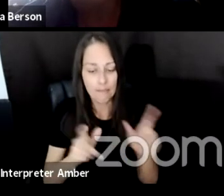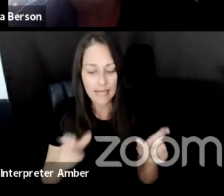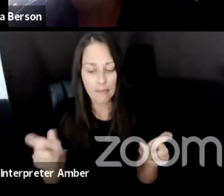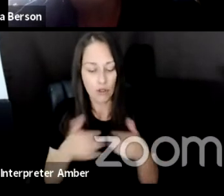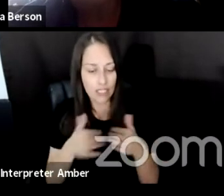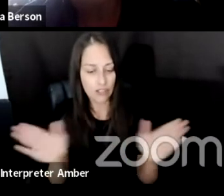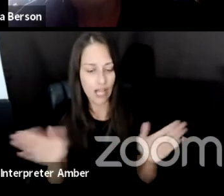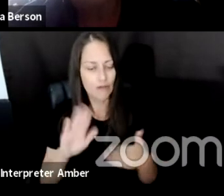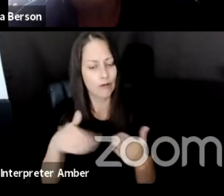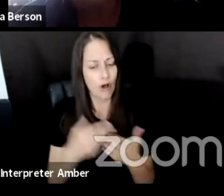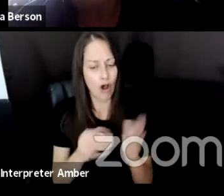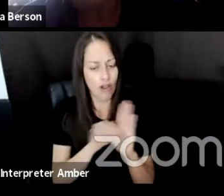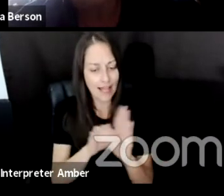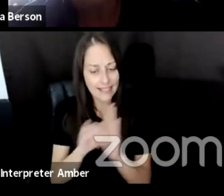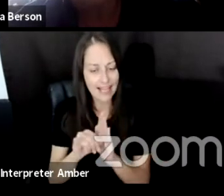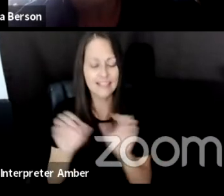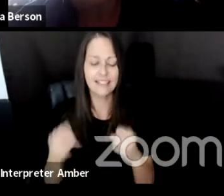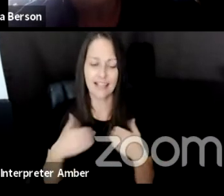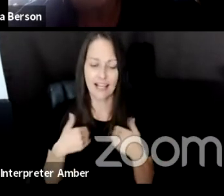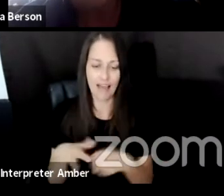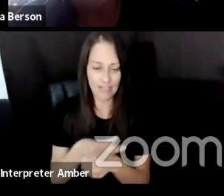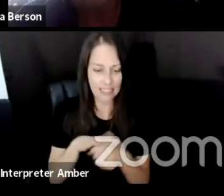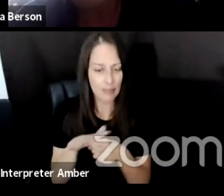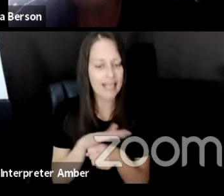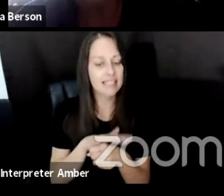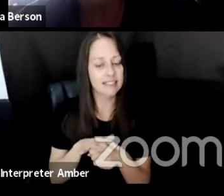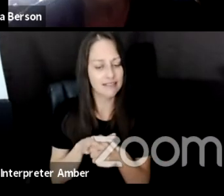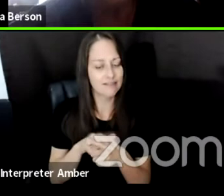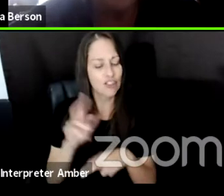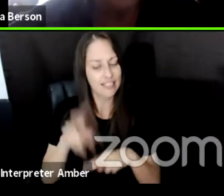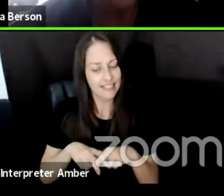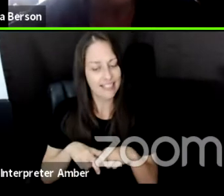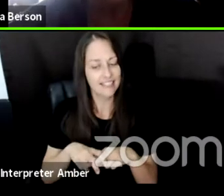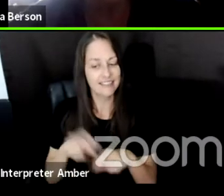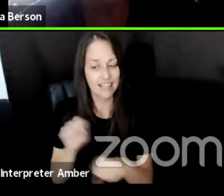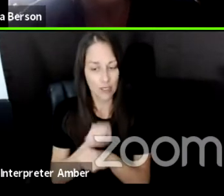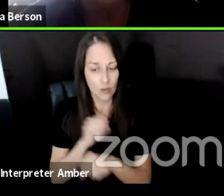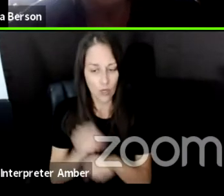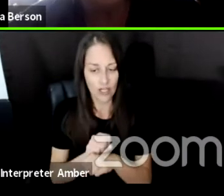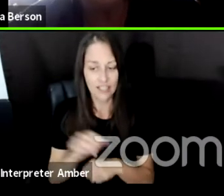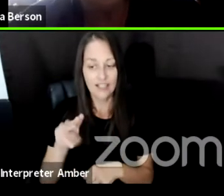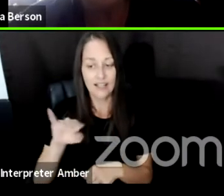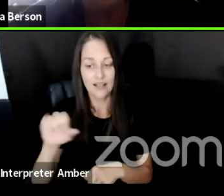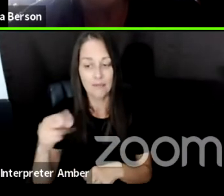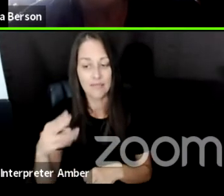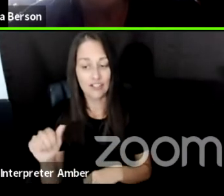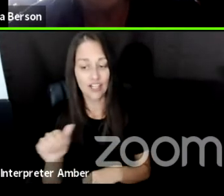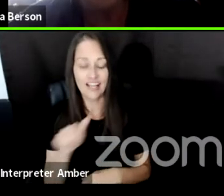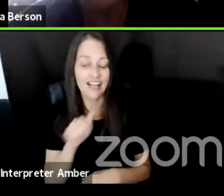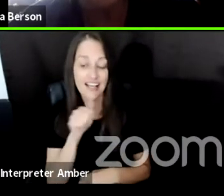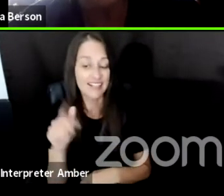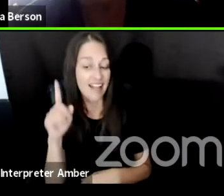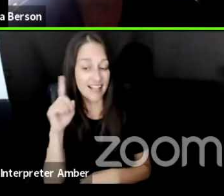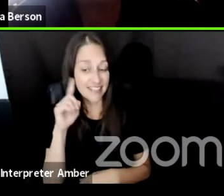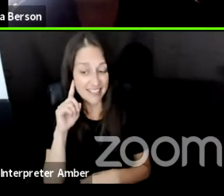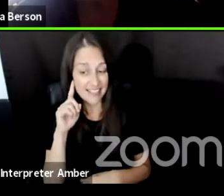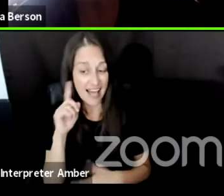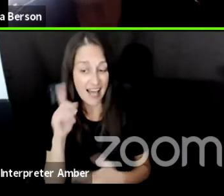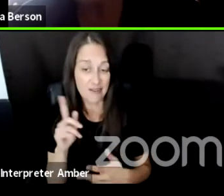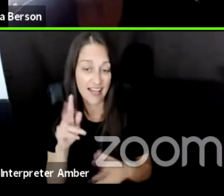sit down and just work in. Well, not to sound patronizing, Disha, but you make me feel very